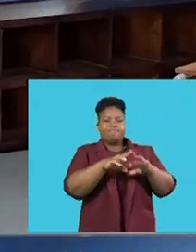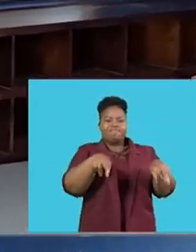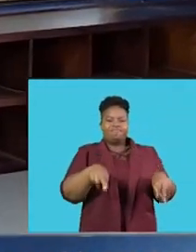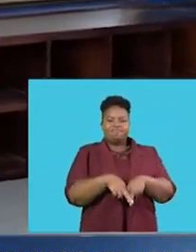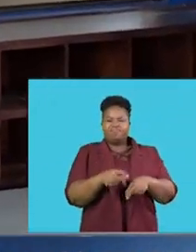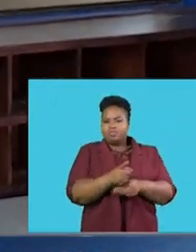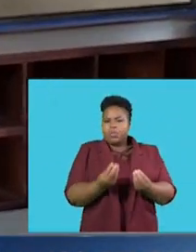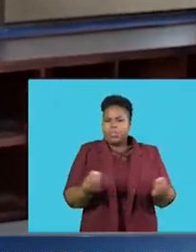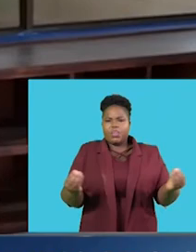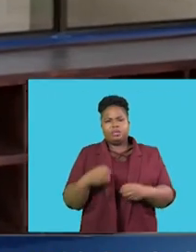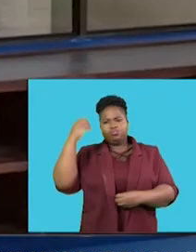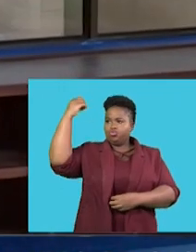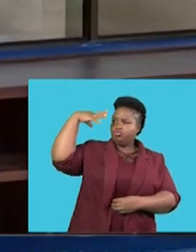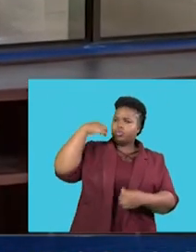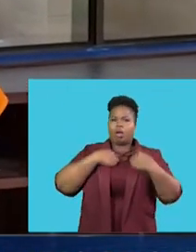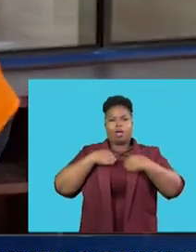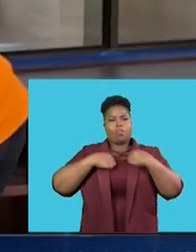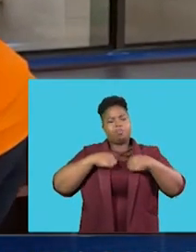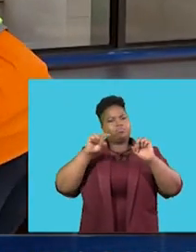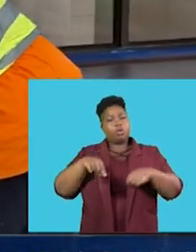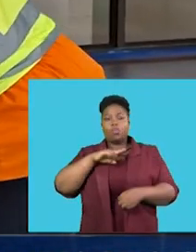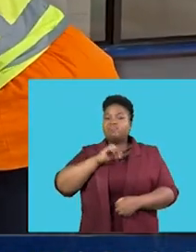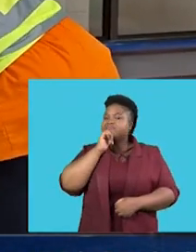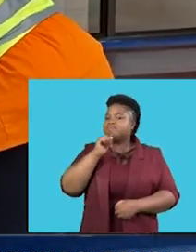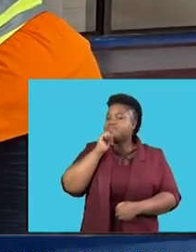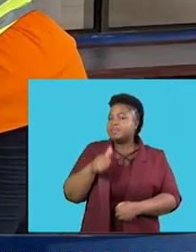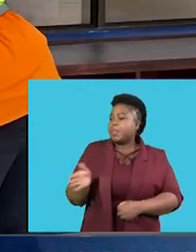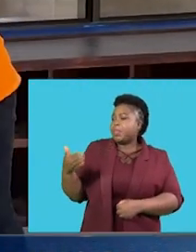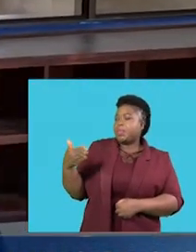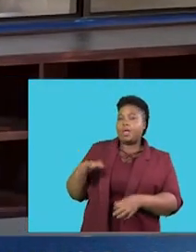our children have showers in the classroom so that even if they don't